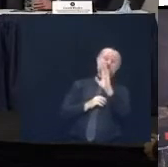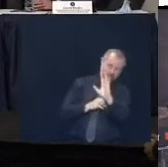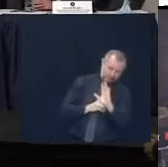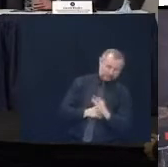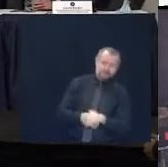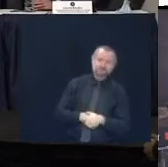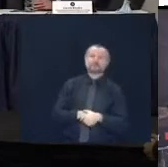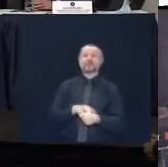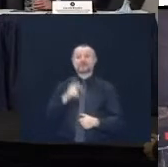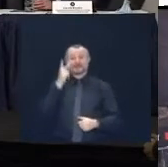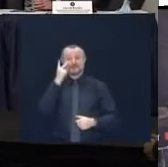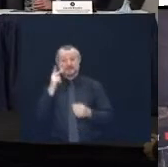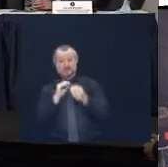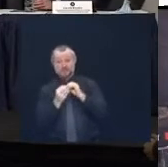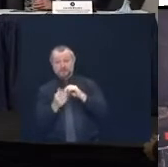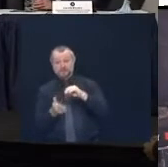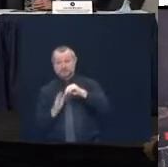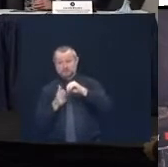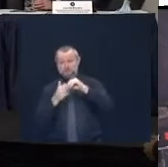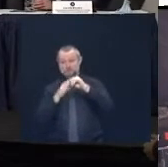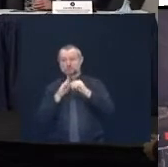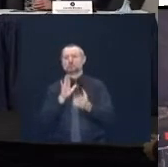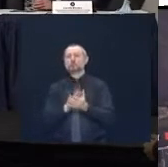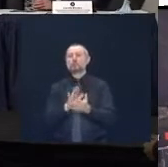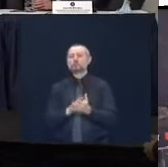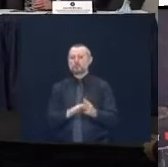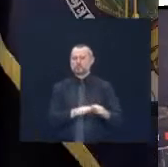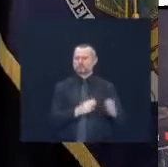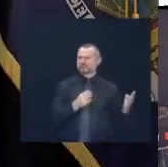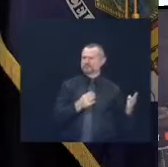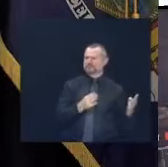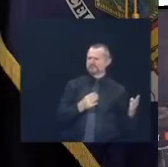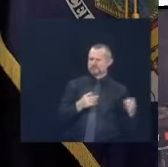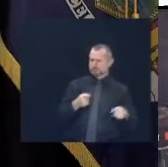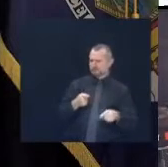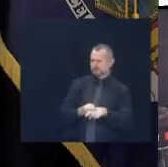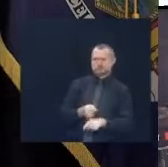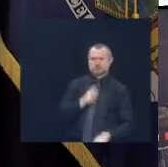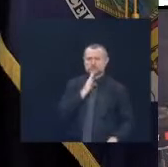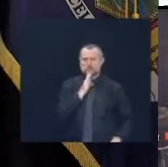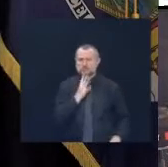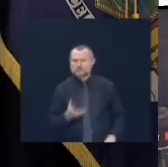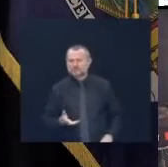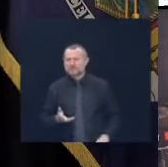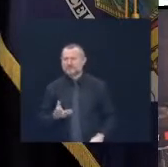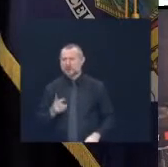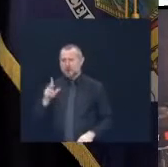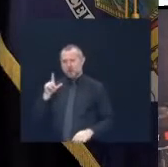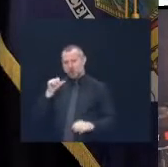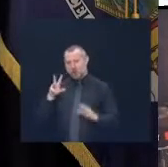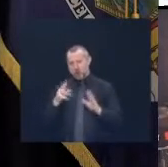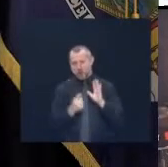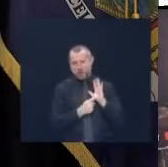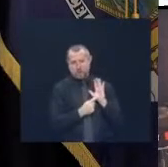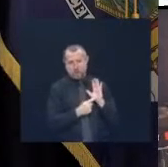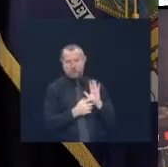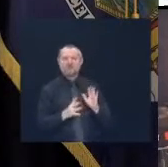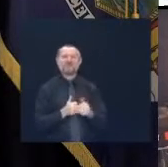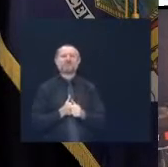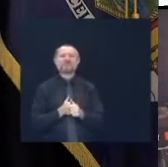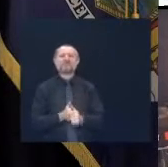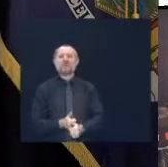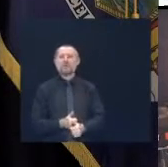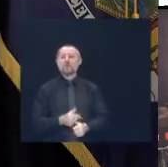that saying our numbers go up and schools reopen that doesn't seem to the mes that is the law and Mr MW knows the